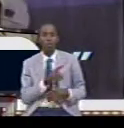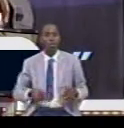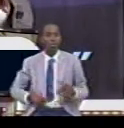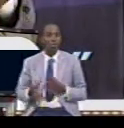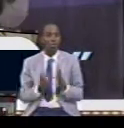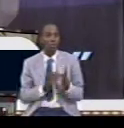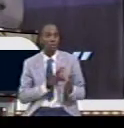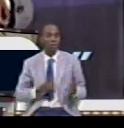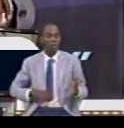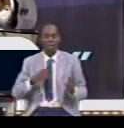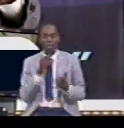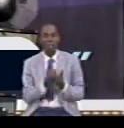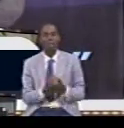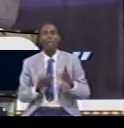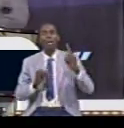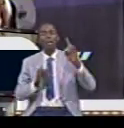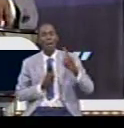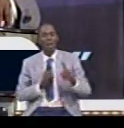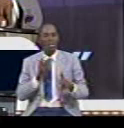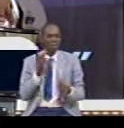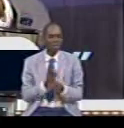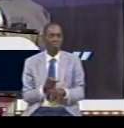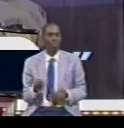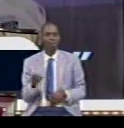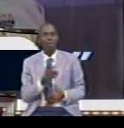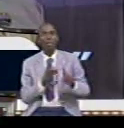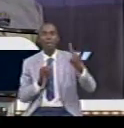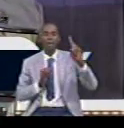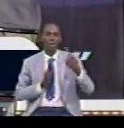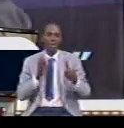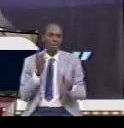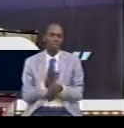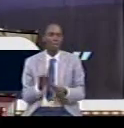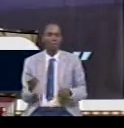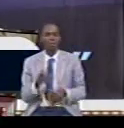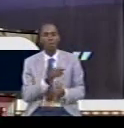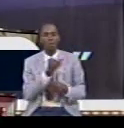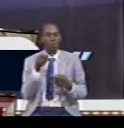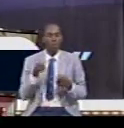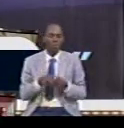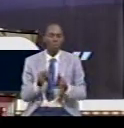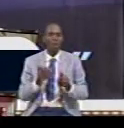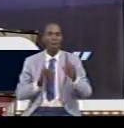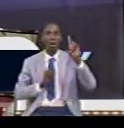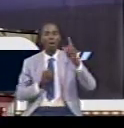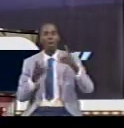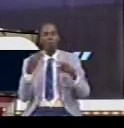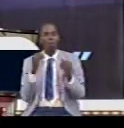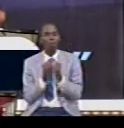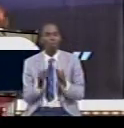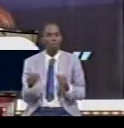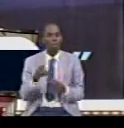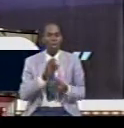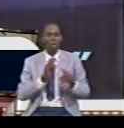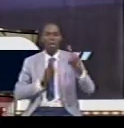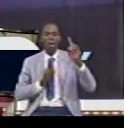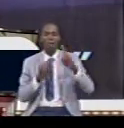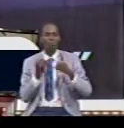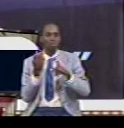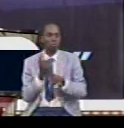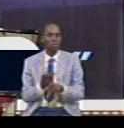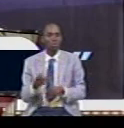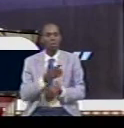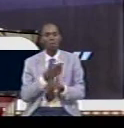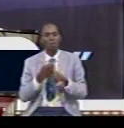said, I kept them while I was with them. I kept them from sin. I kept them